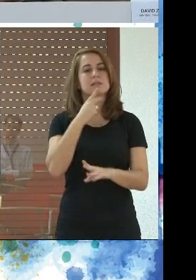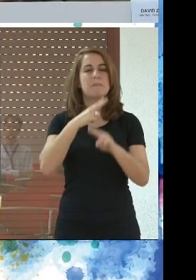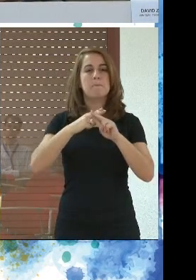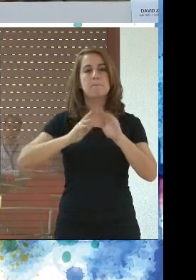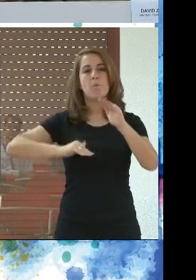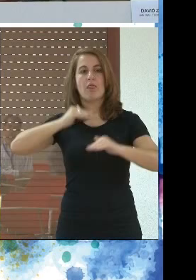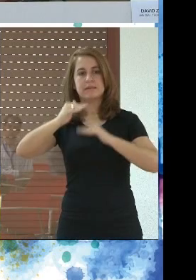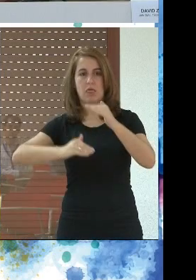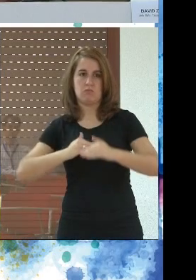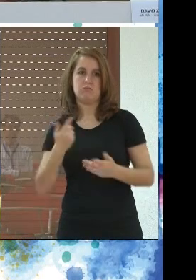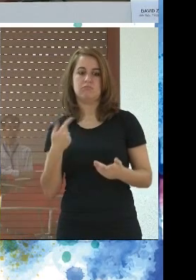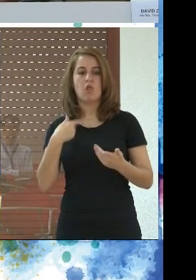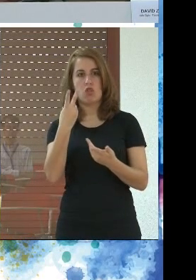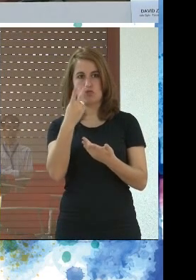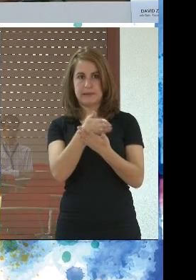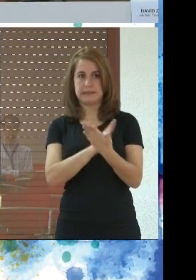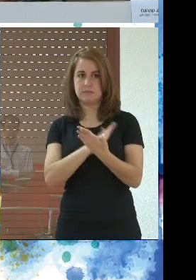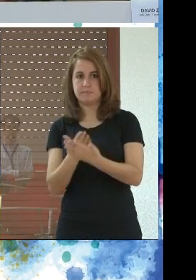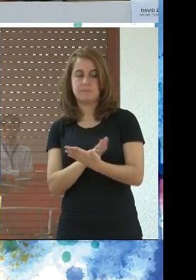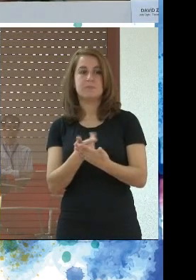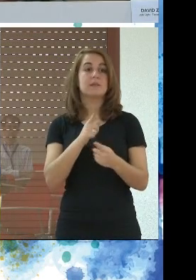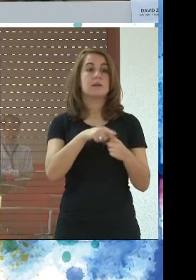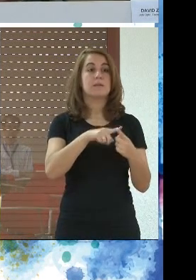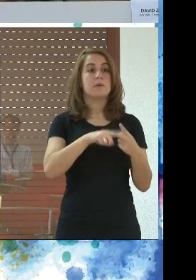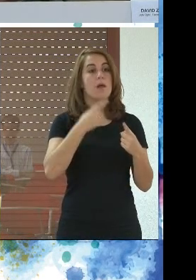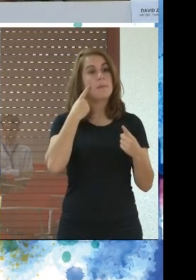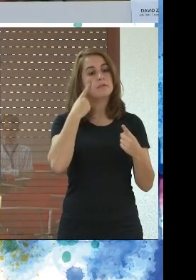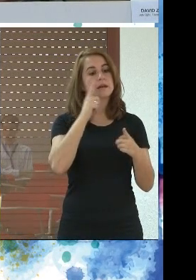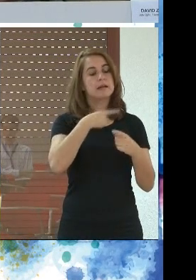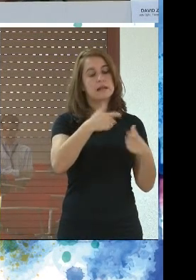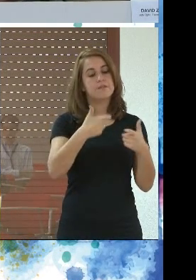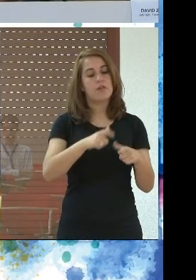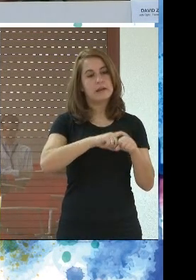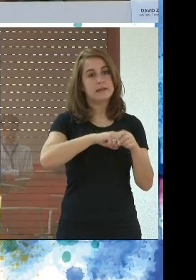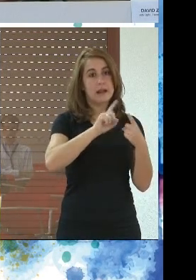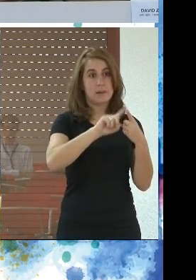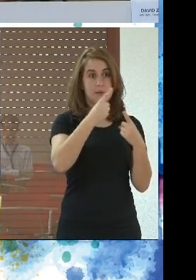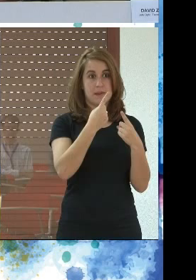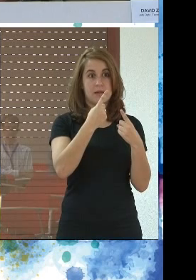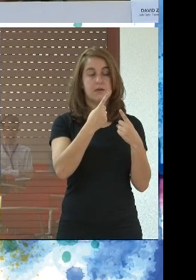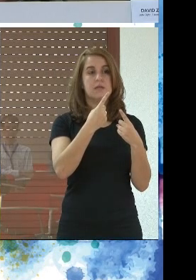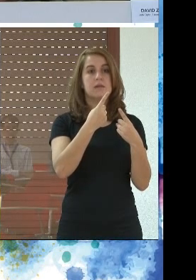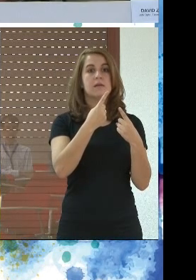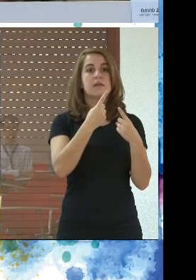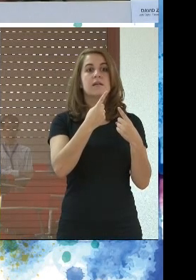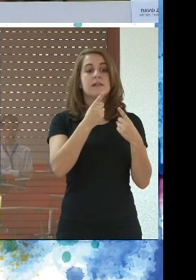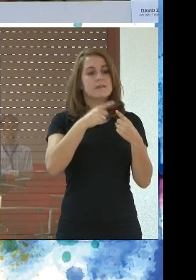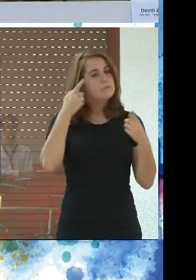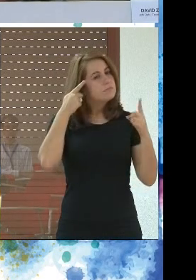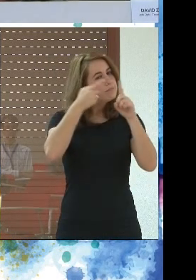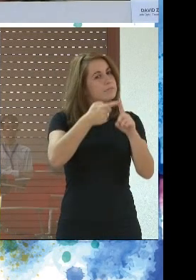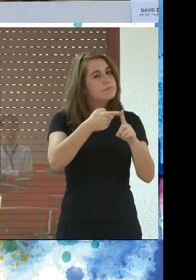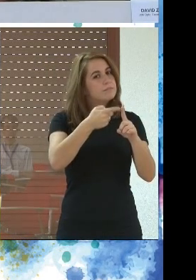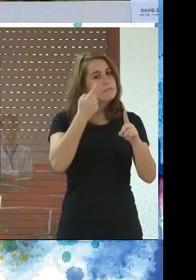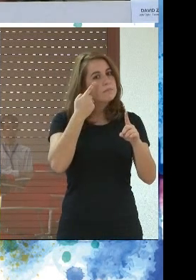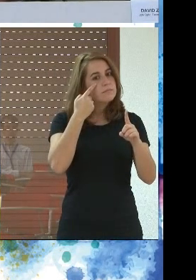to process the information. It's made up of two parts, the extraction and the characterization. The first part, the extraction of